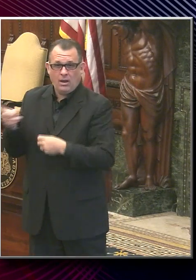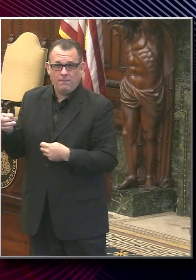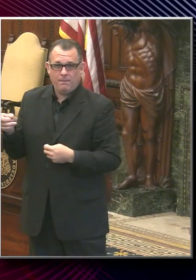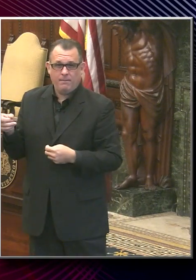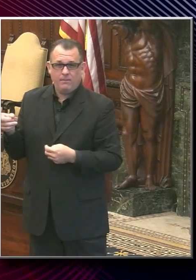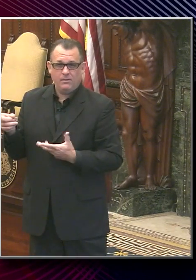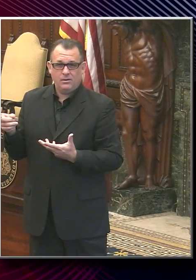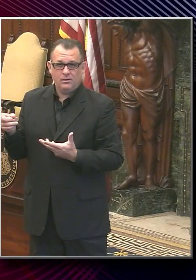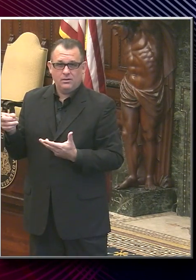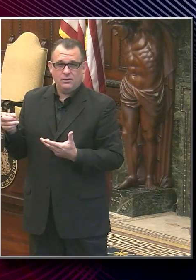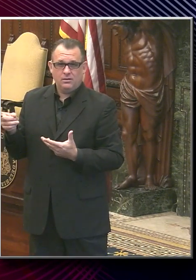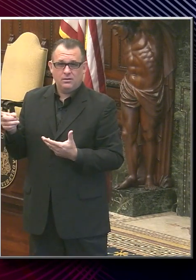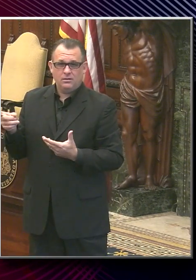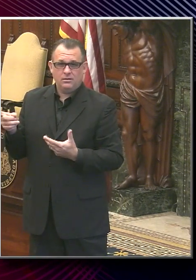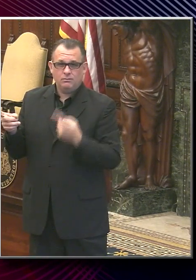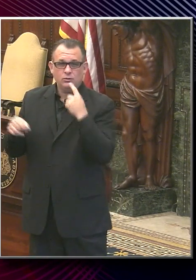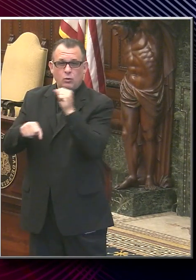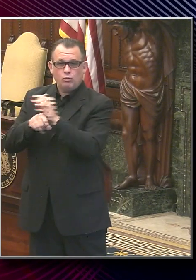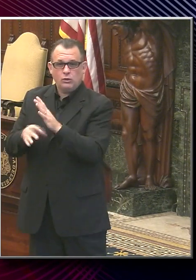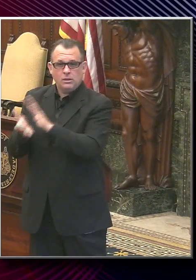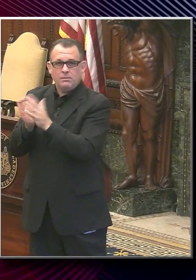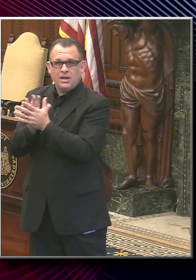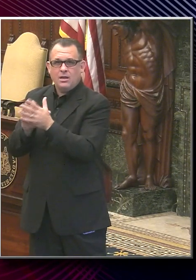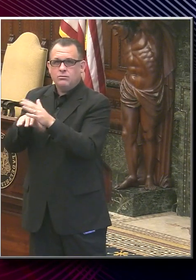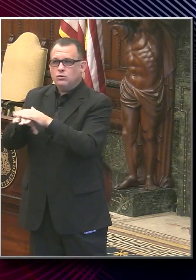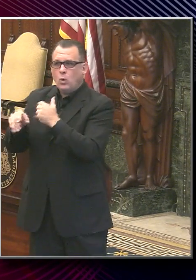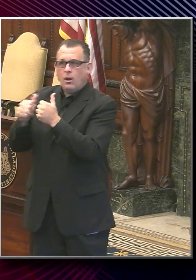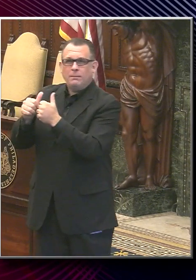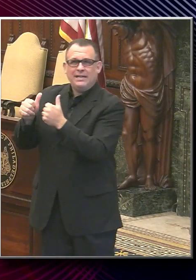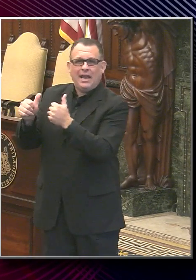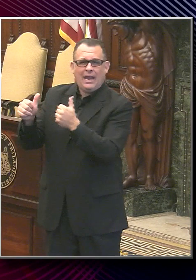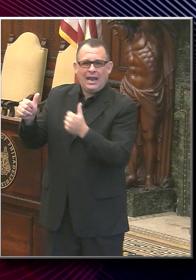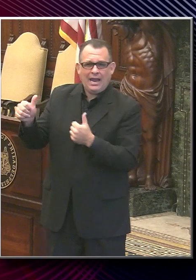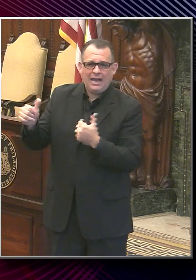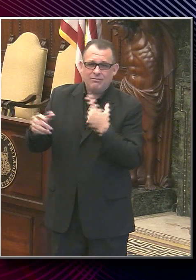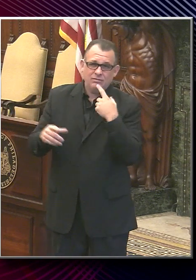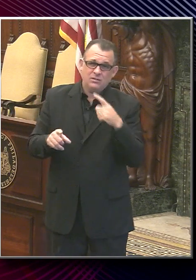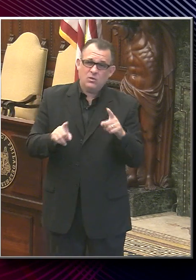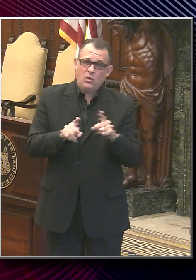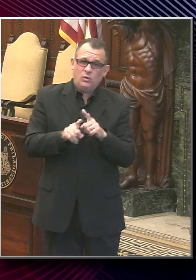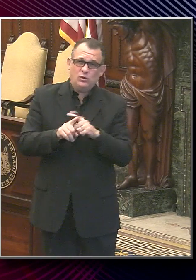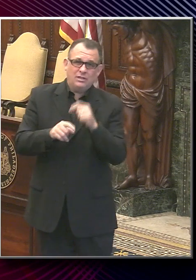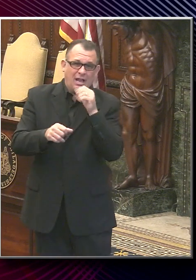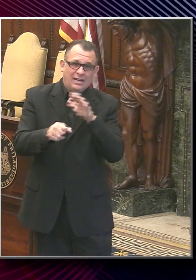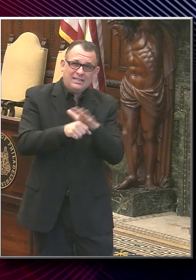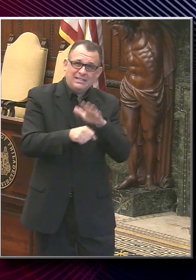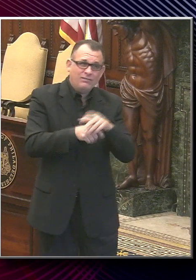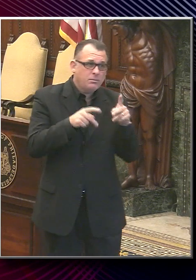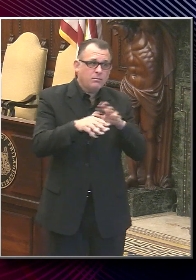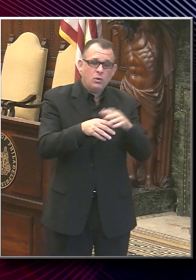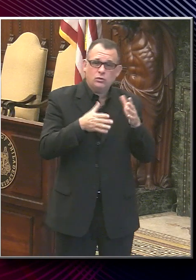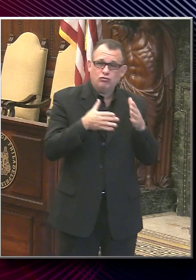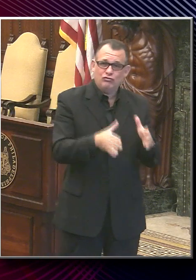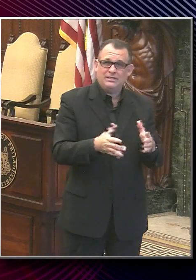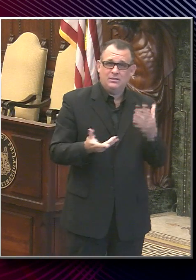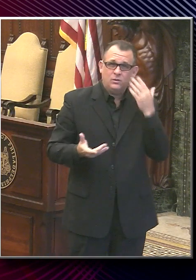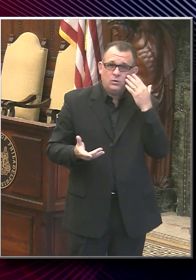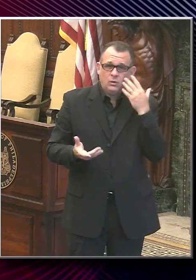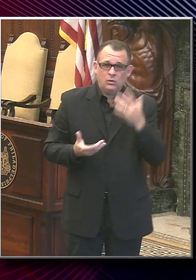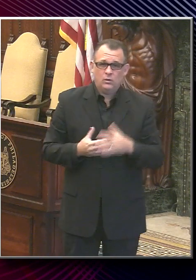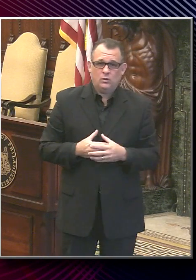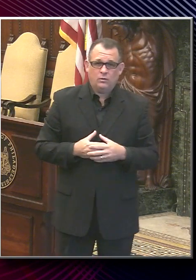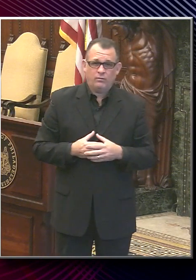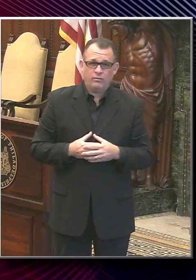down. The biggest problem has been getting enough crews on the street. A lot of that has to do with the 100 or so people